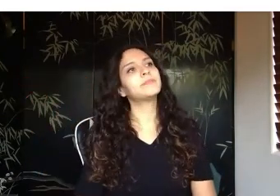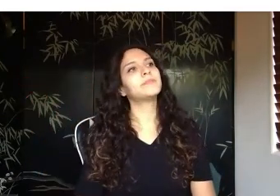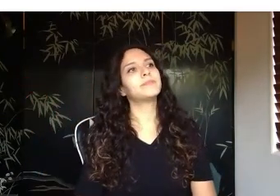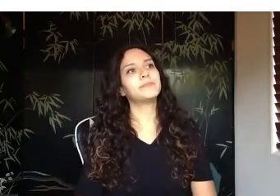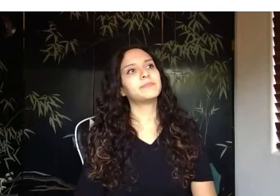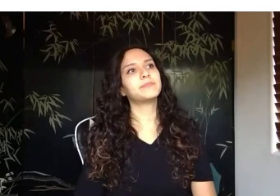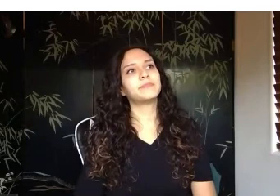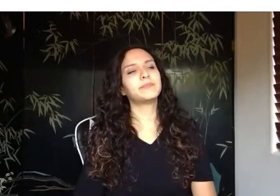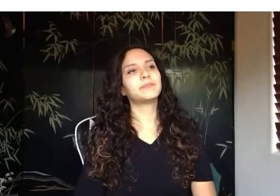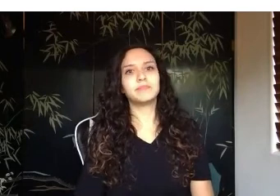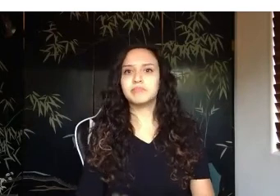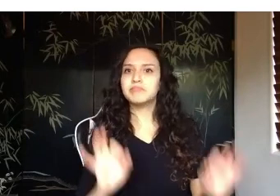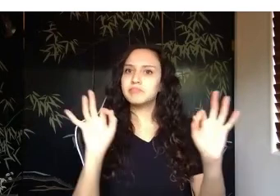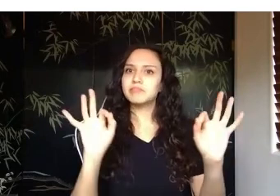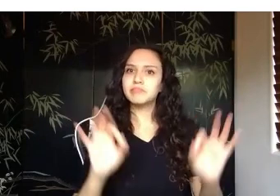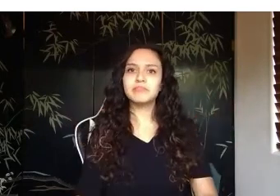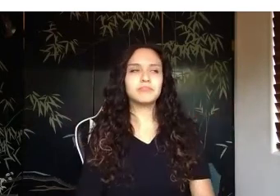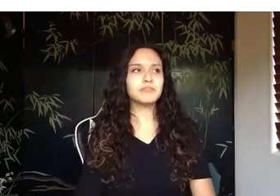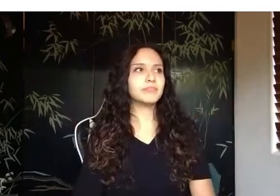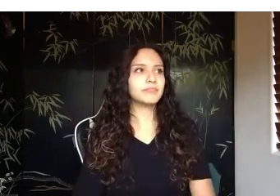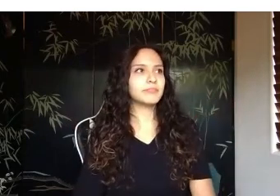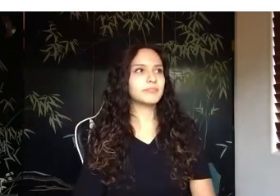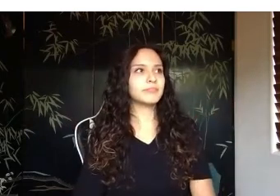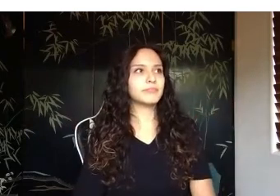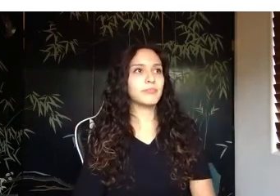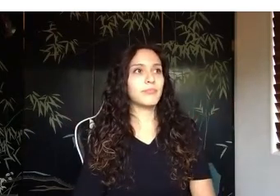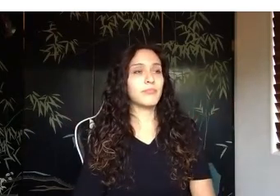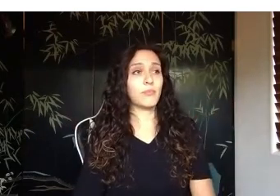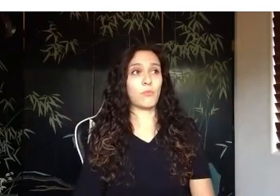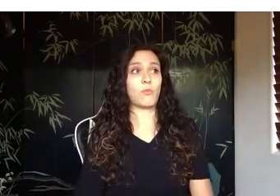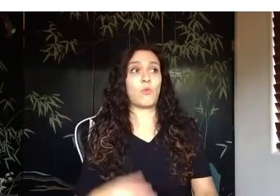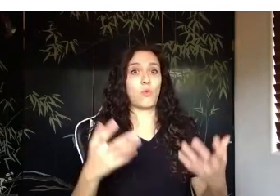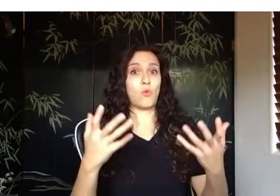is proportional. Perfect.